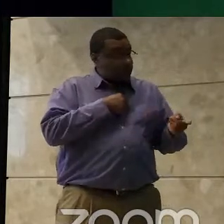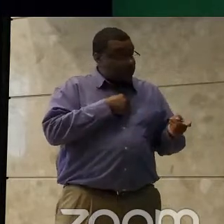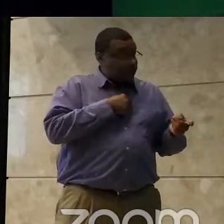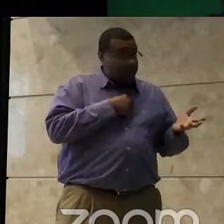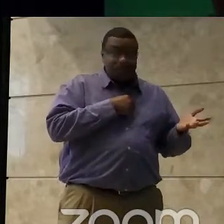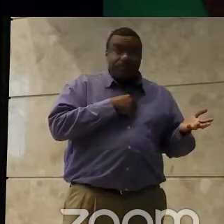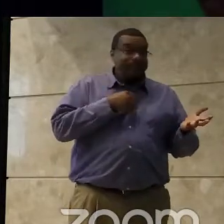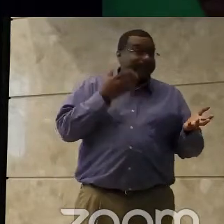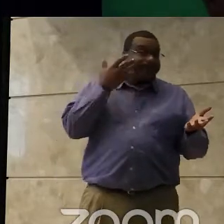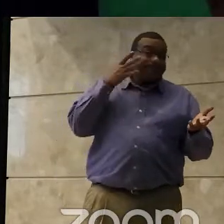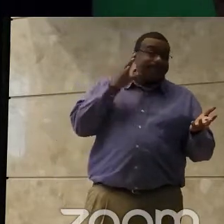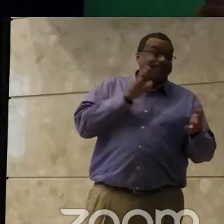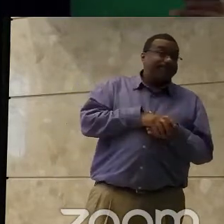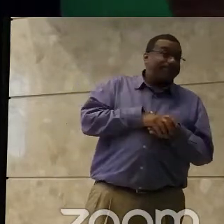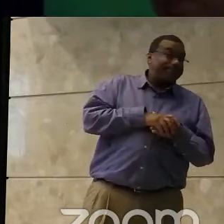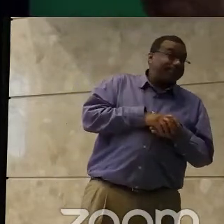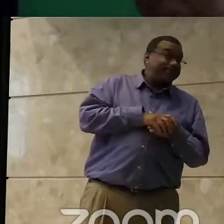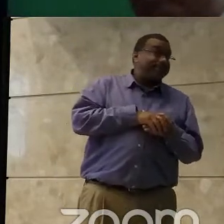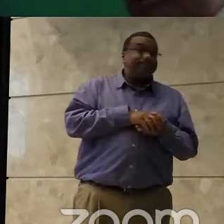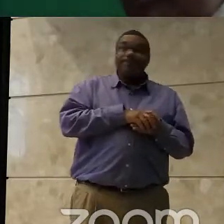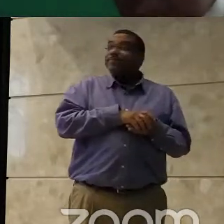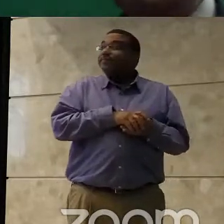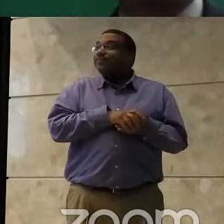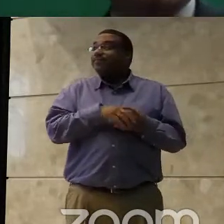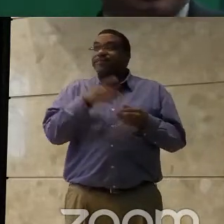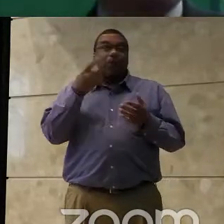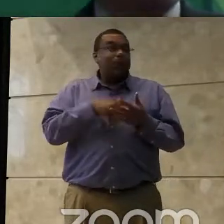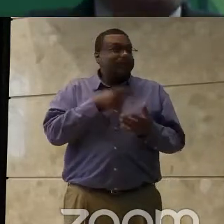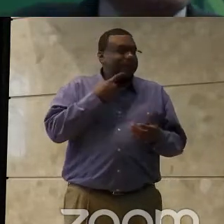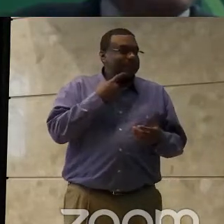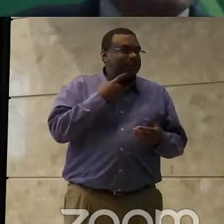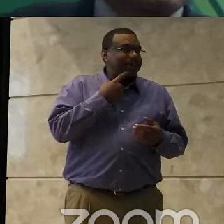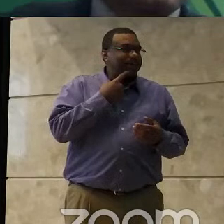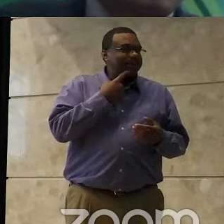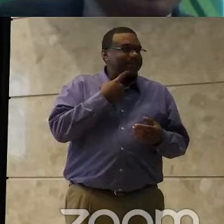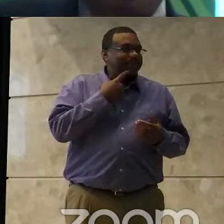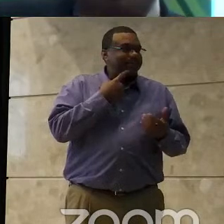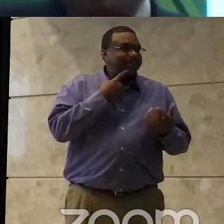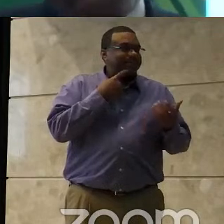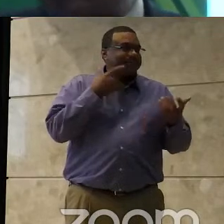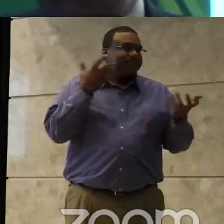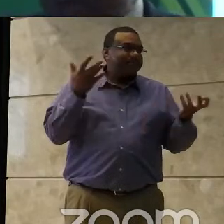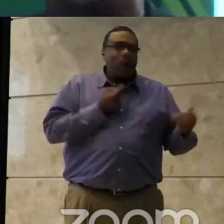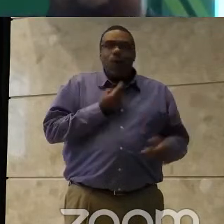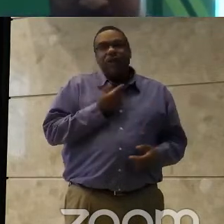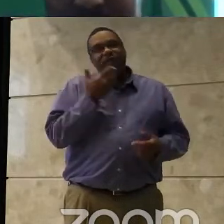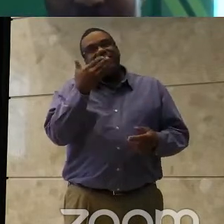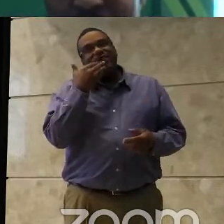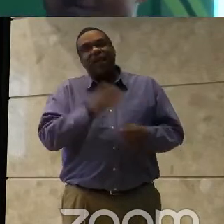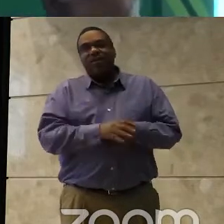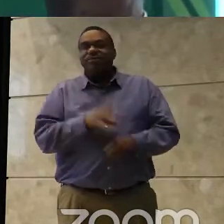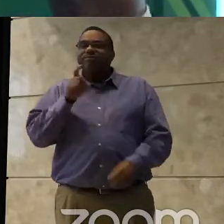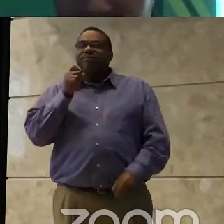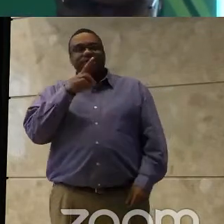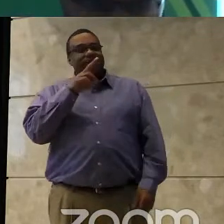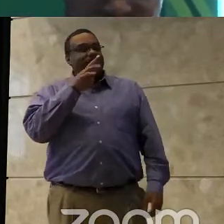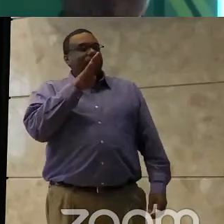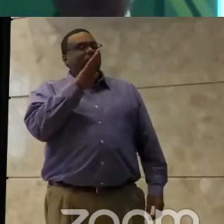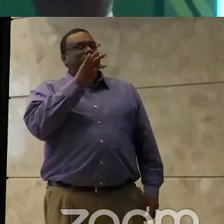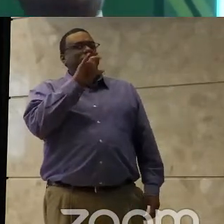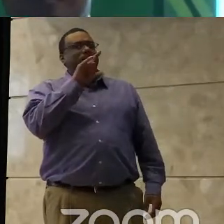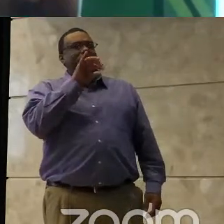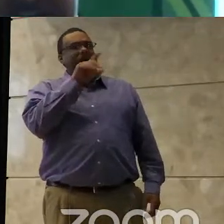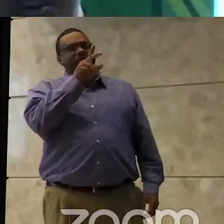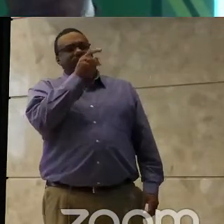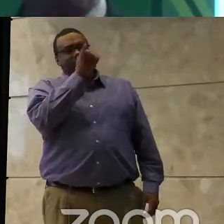I don't even know what even to say except thank you. Dr. Hrabowski, we are so happy to include you in this